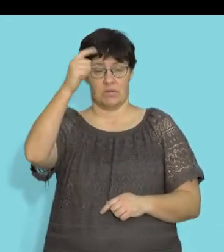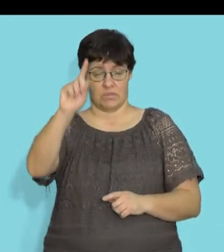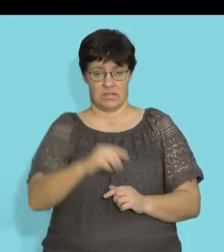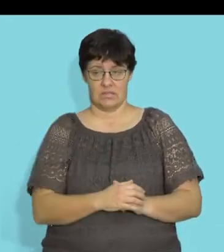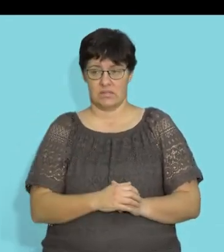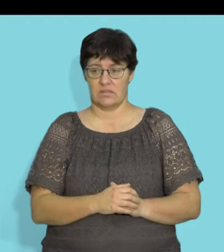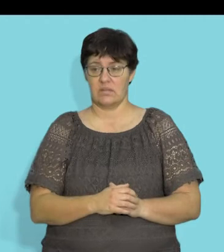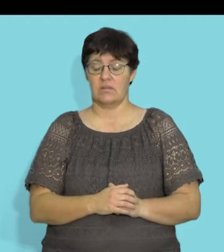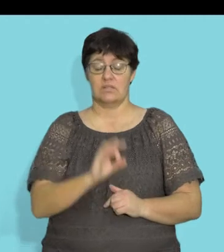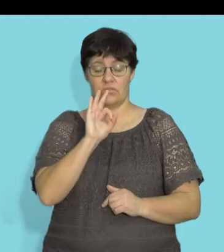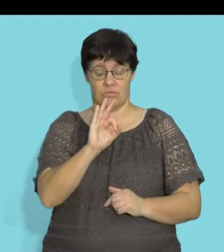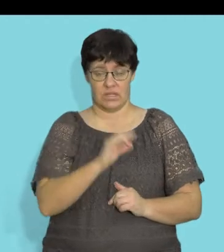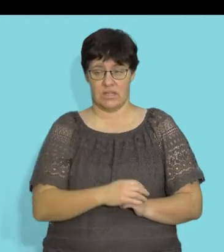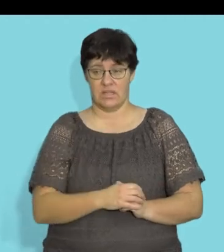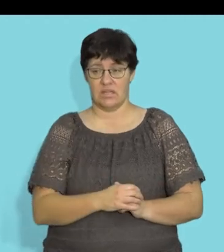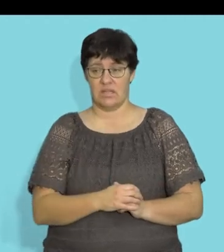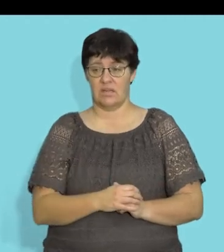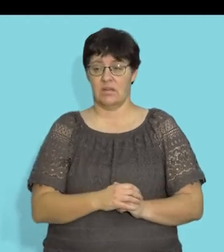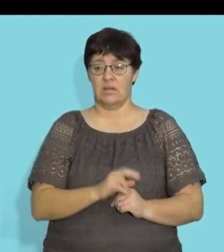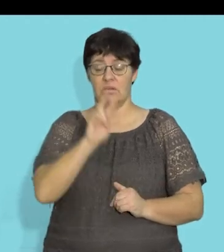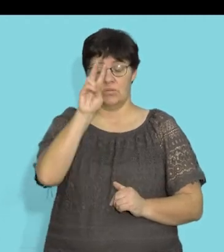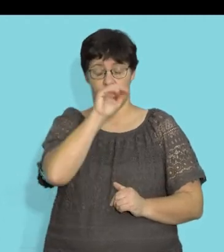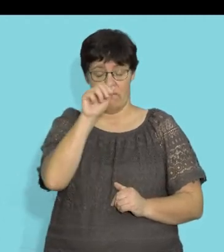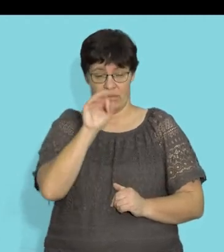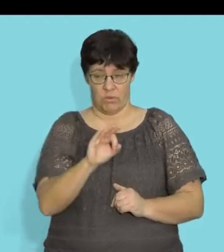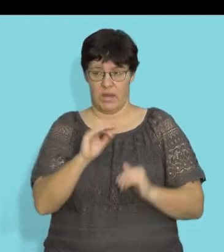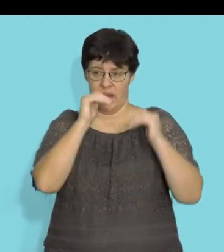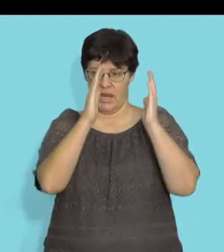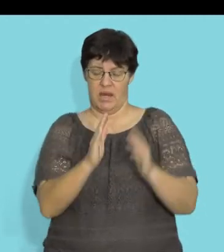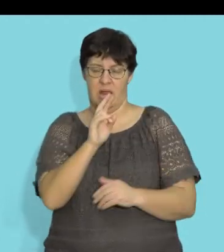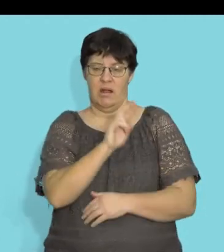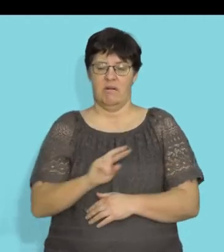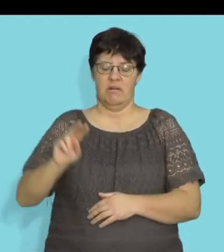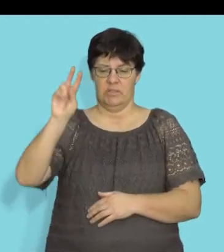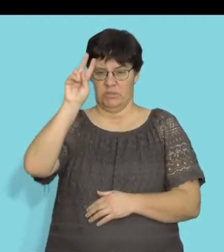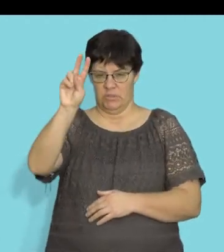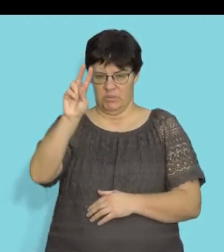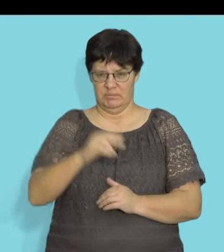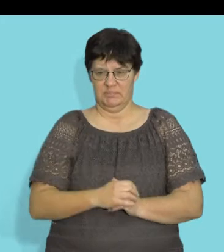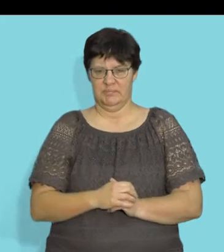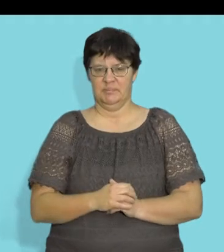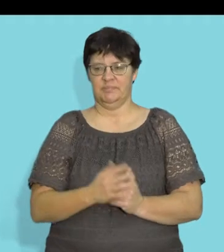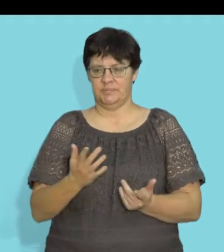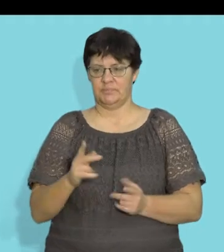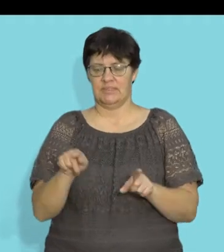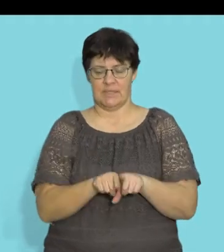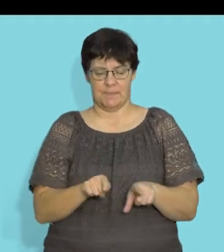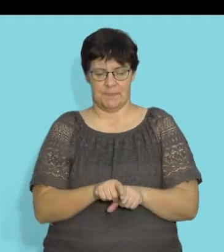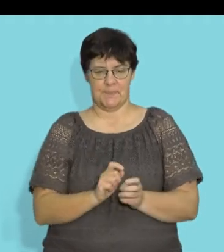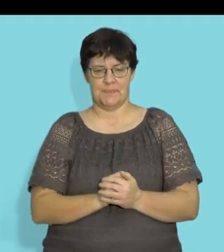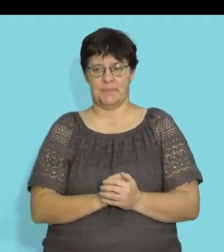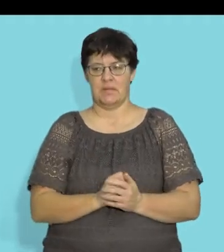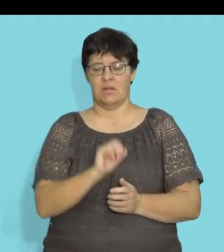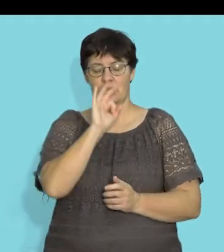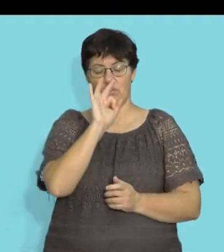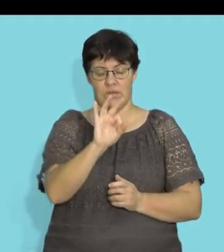of 3 minus 1, which is 3 times 2 over 3 to the power of 2, which